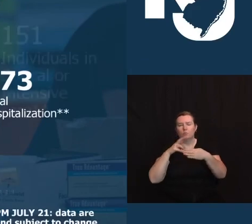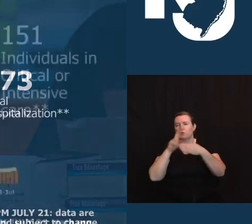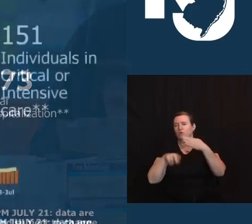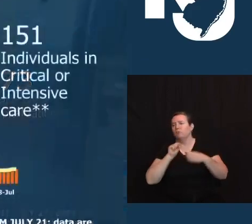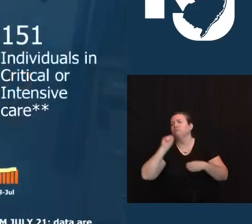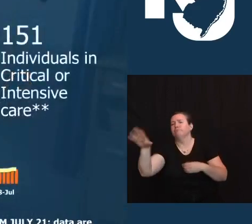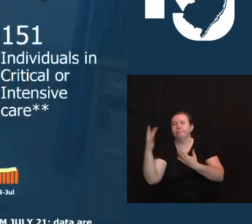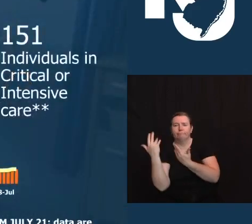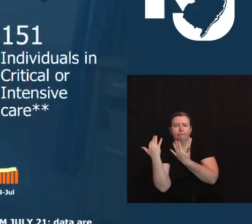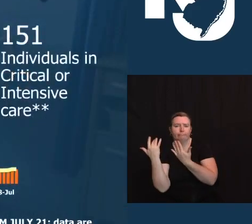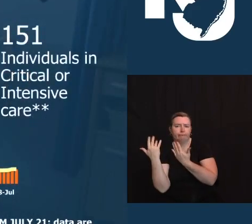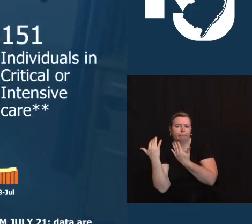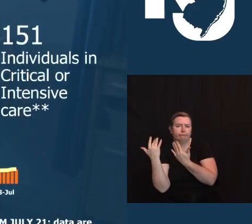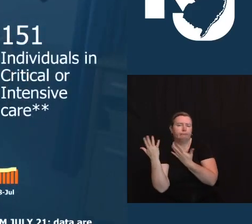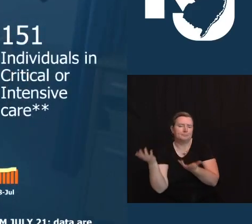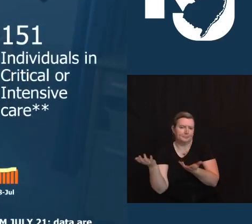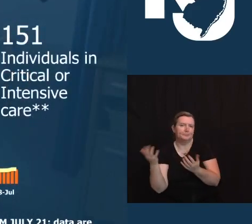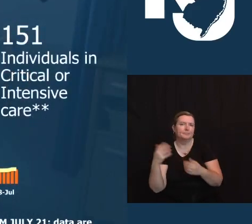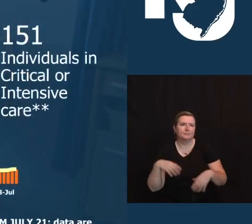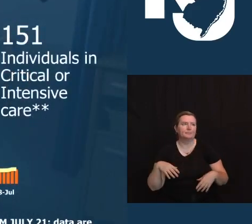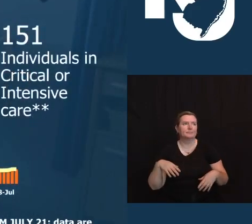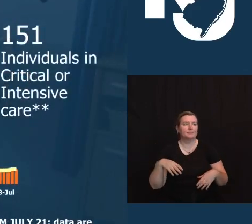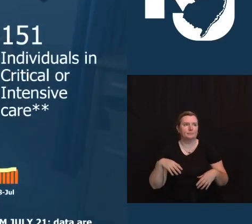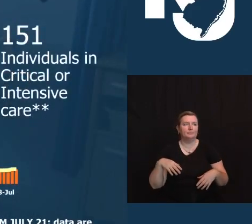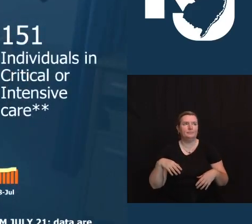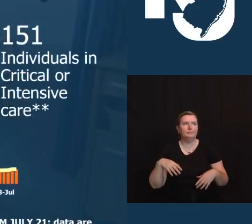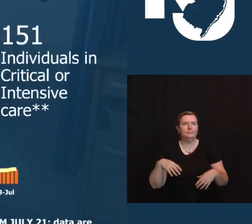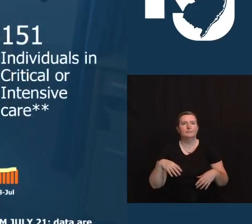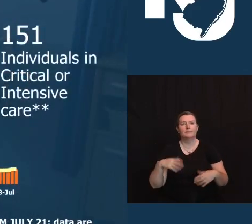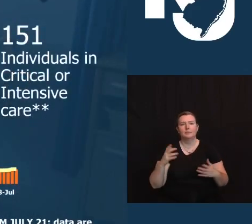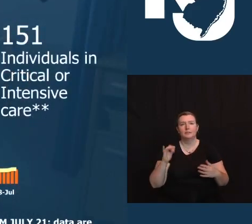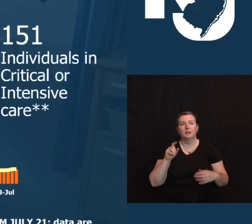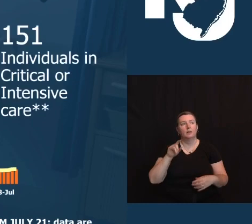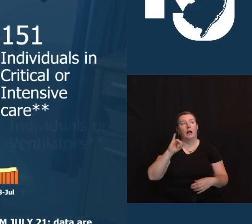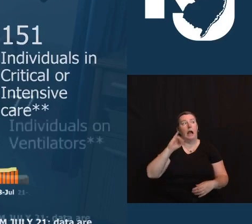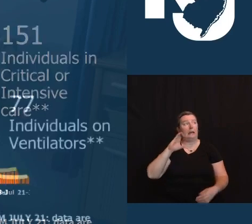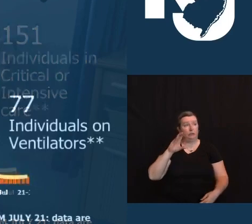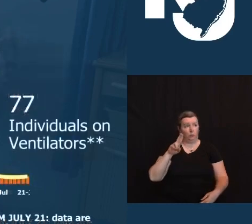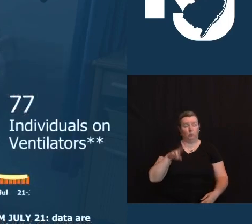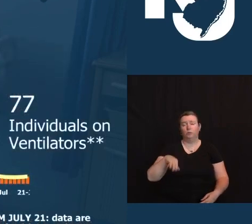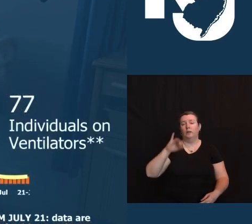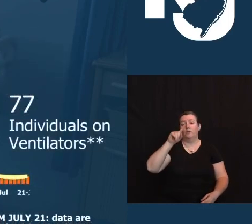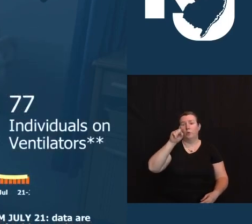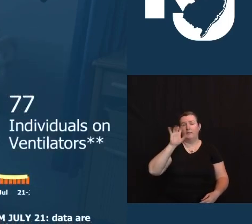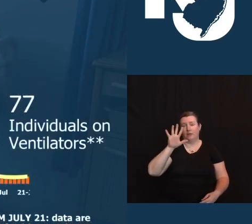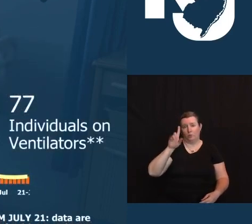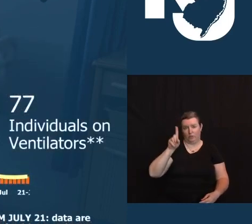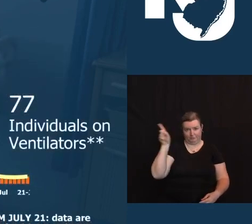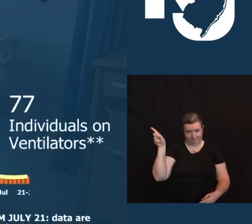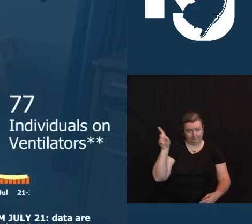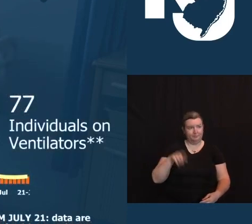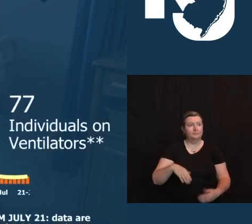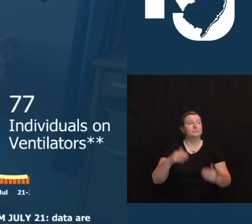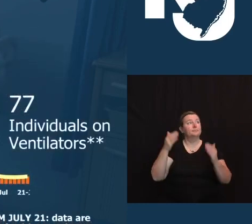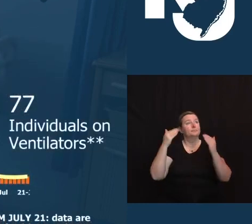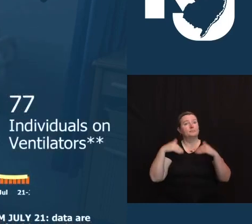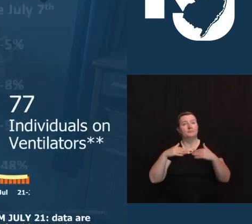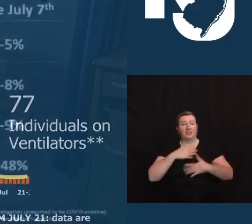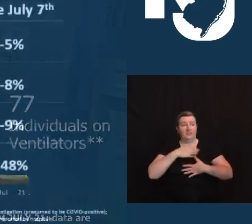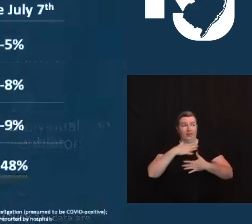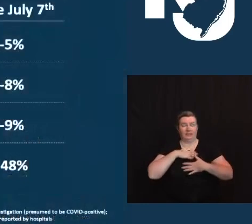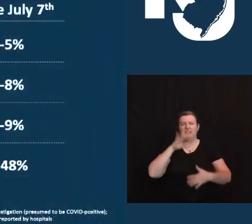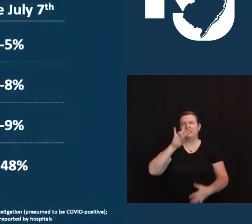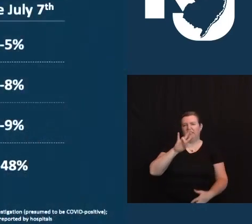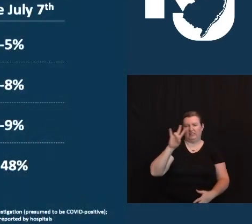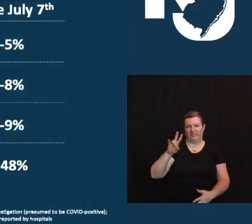were 151 individuals requiring intensive care, 77 required ventilators.